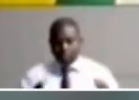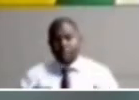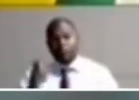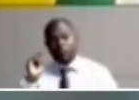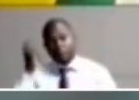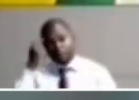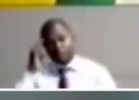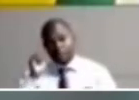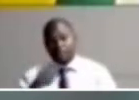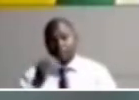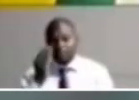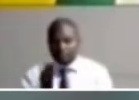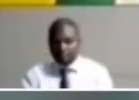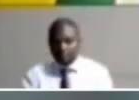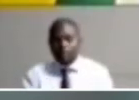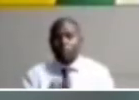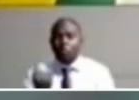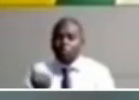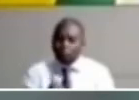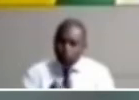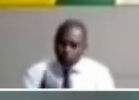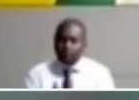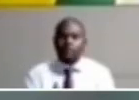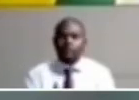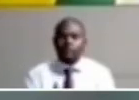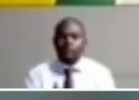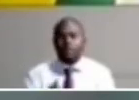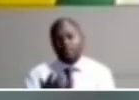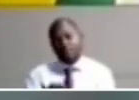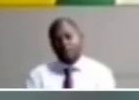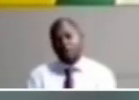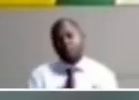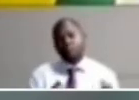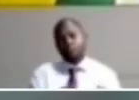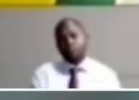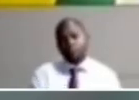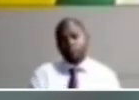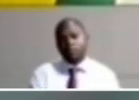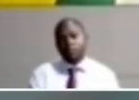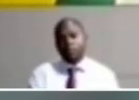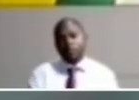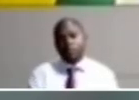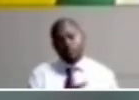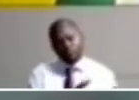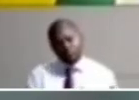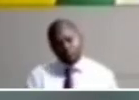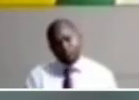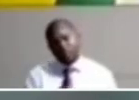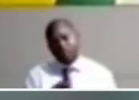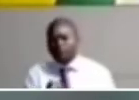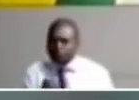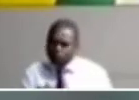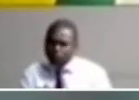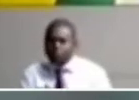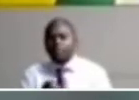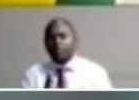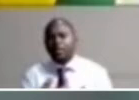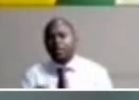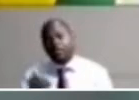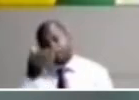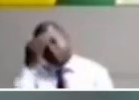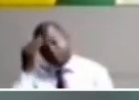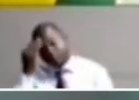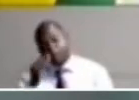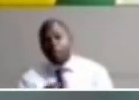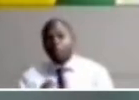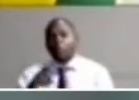should suspend operations except some groups. I have read some, but if it is some I forgot, then the